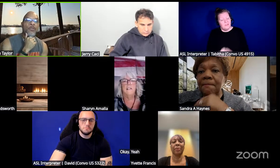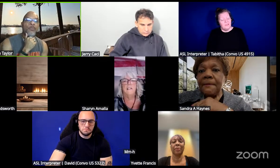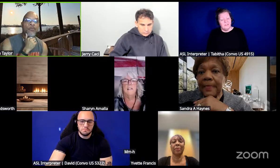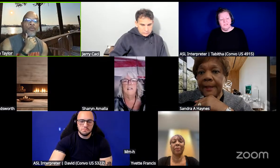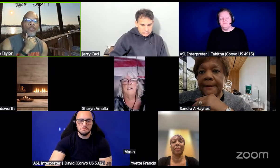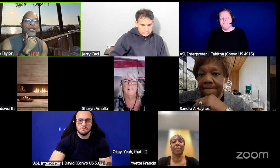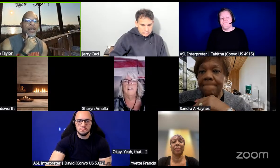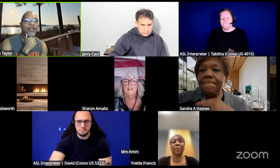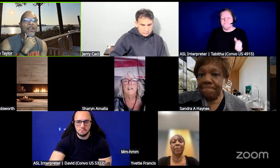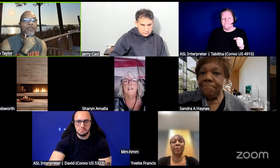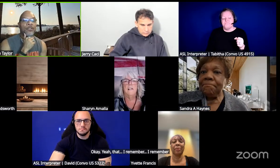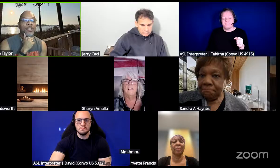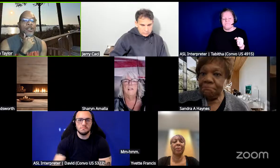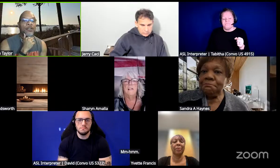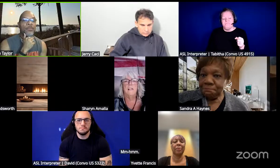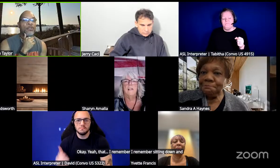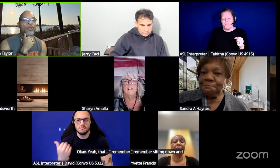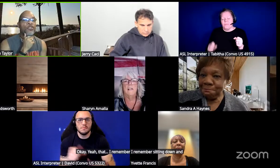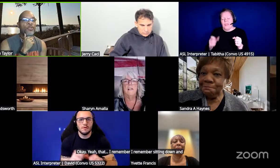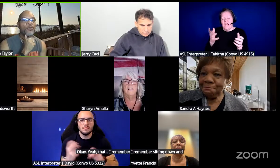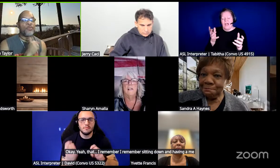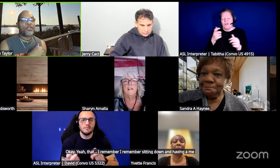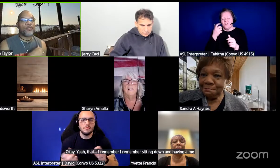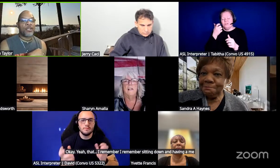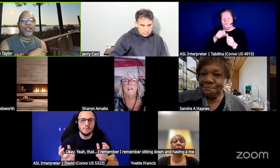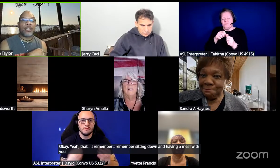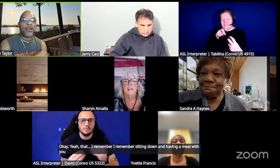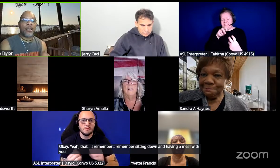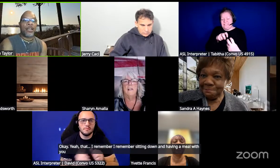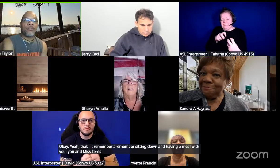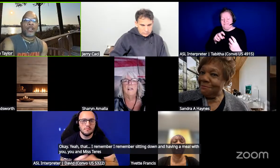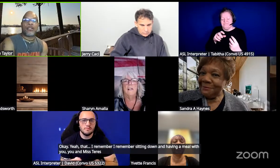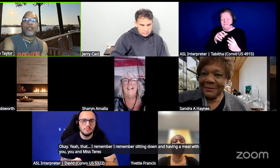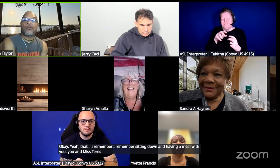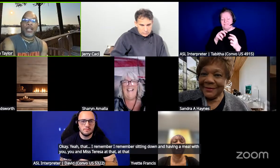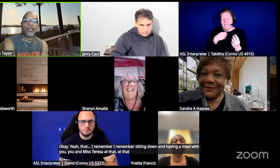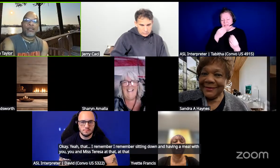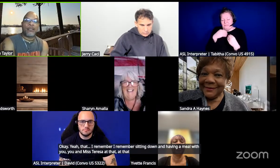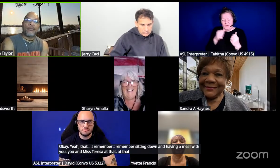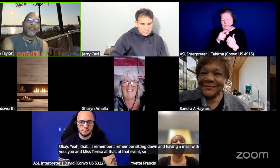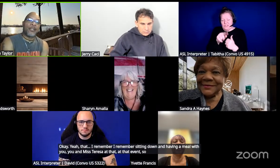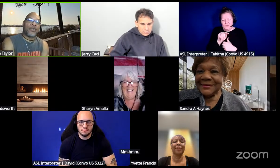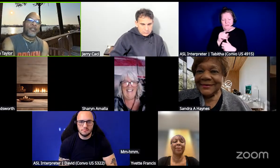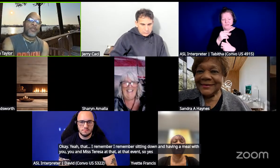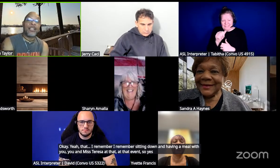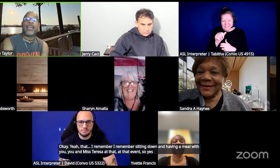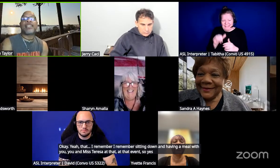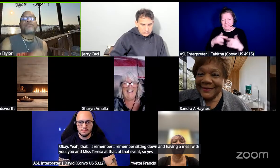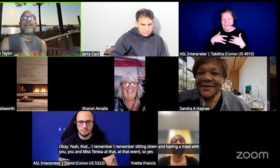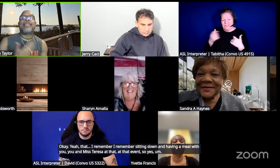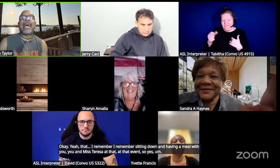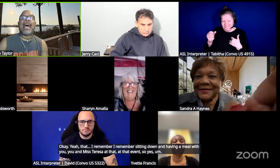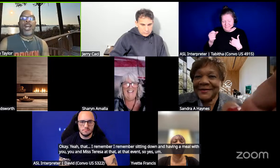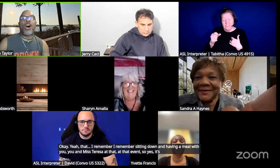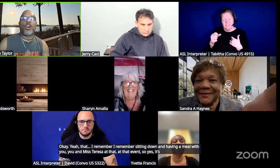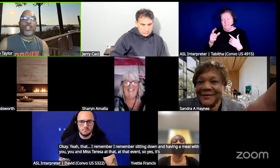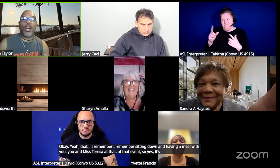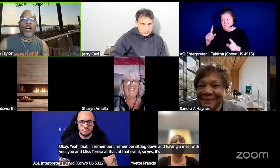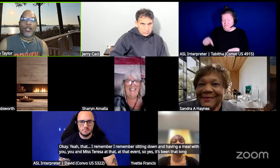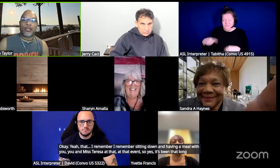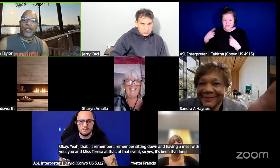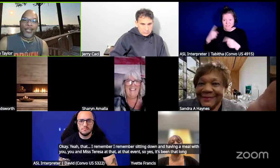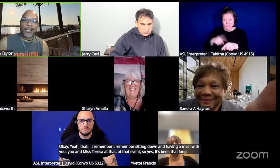Mm-hmm. I remember sitting down and having a meal with you and Miss Teresa at that event. So yes. It's been that